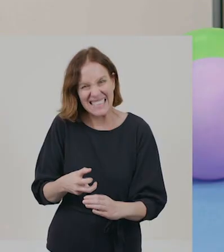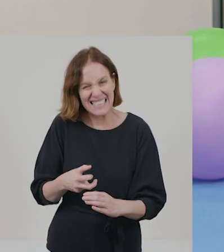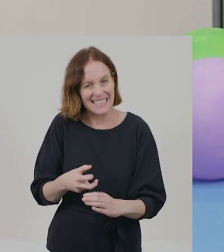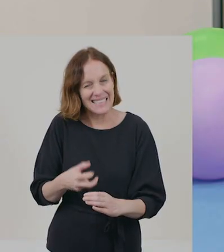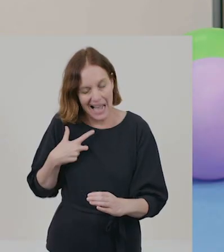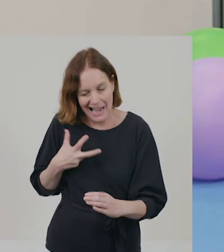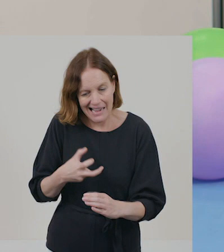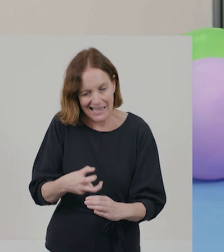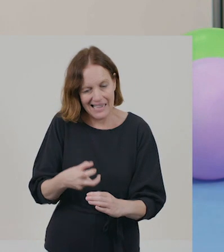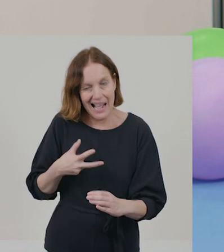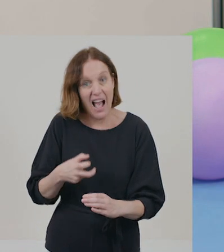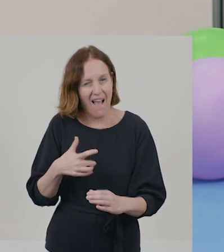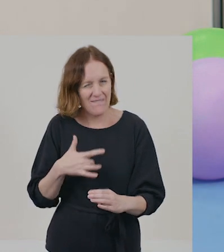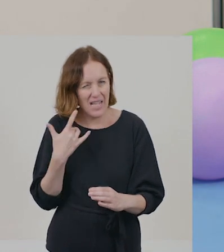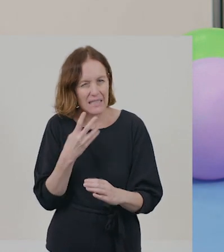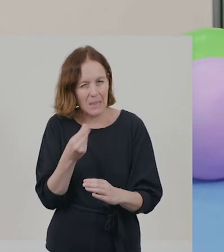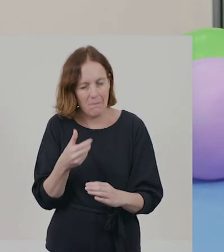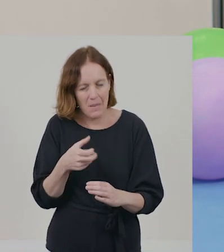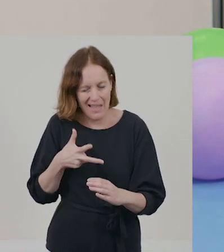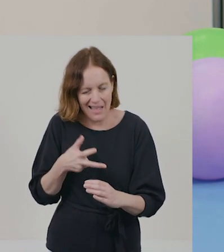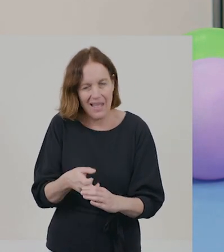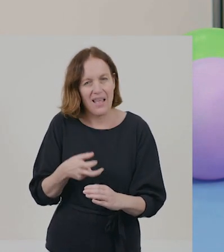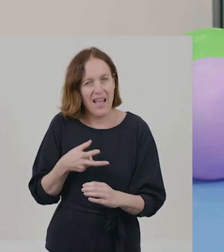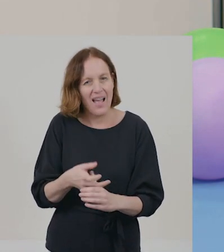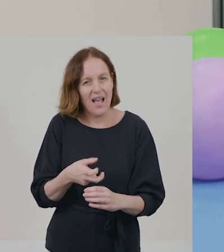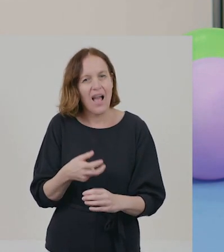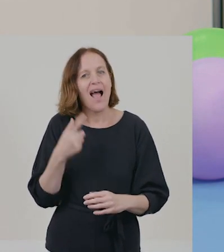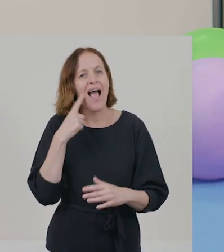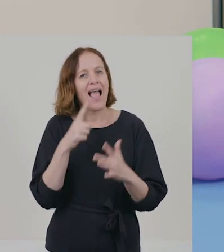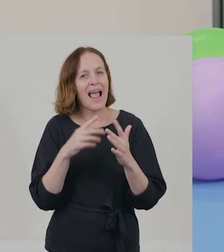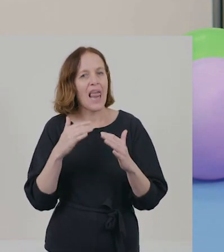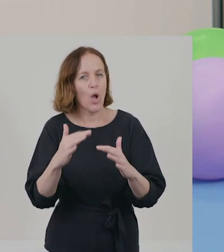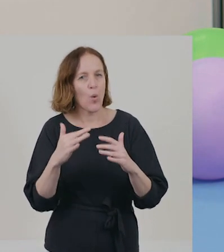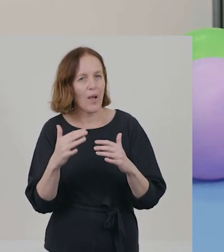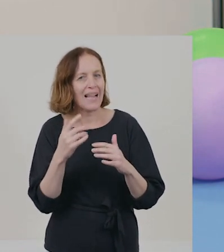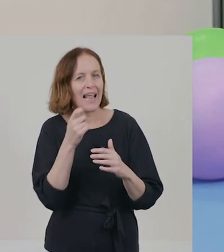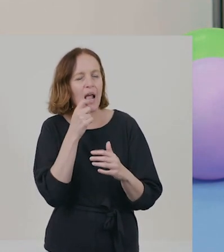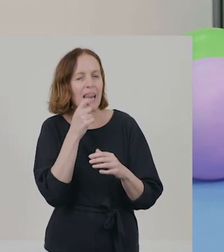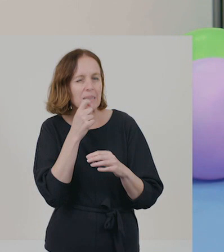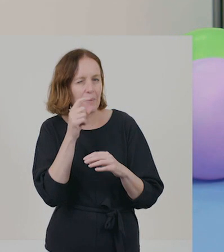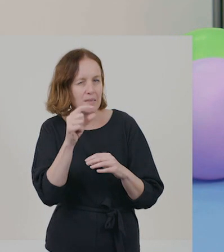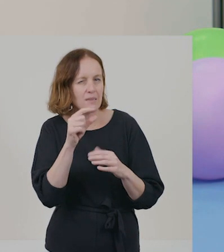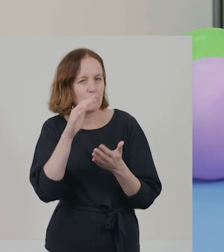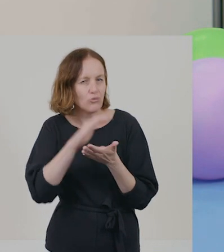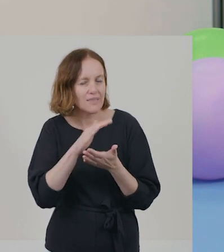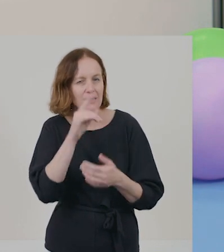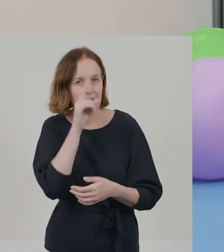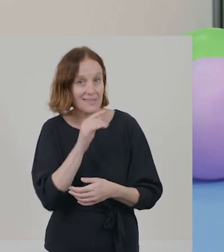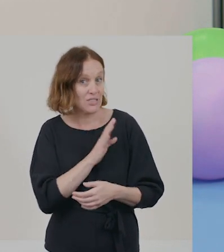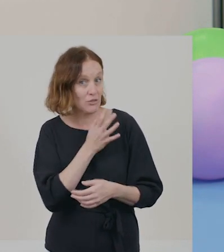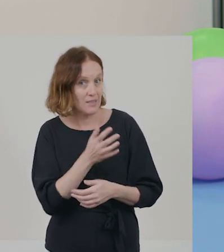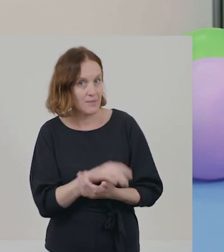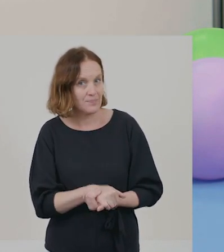Well, as I apply pressure, I can feel some movement. So I think the liquid is able to be very slightly compressed.